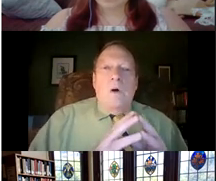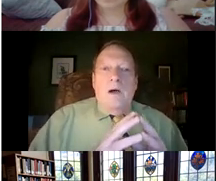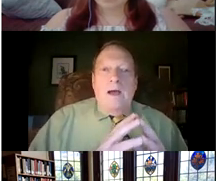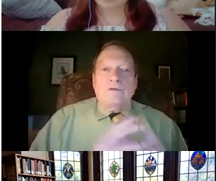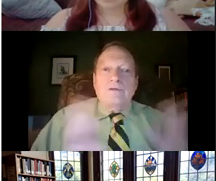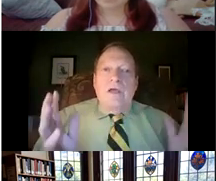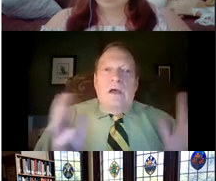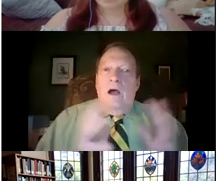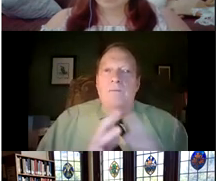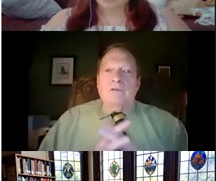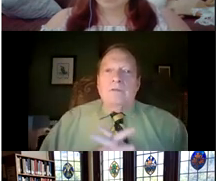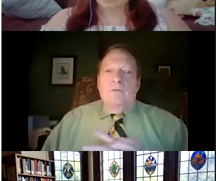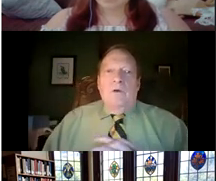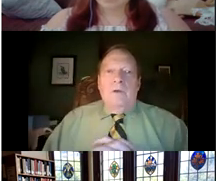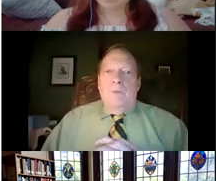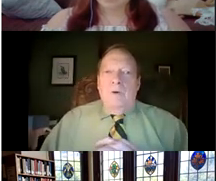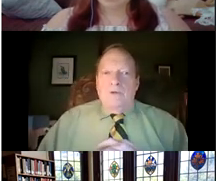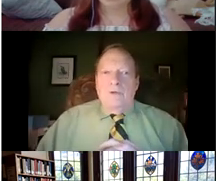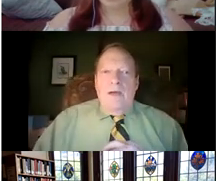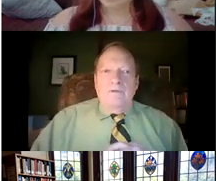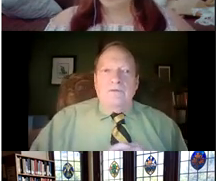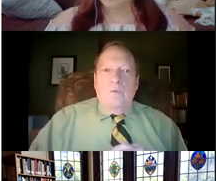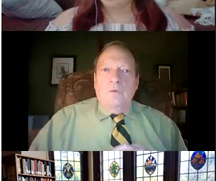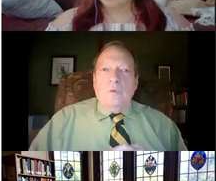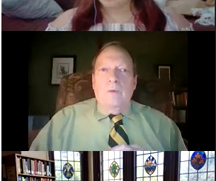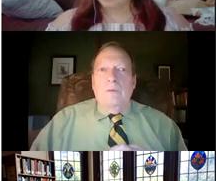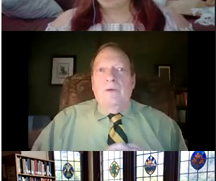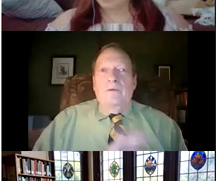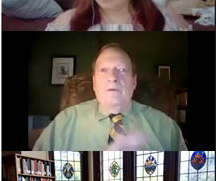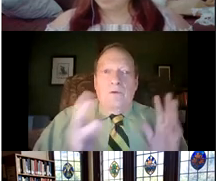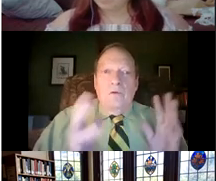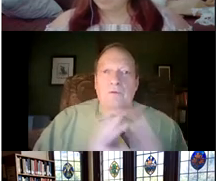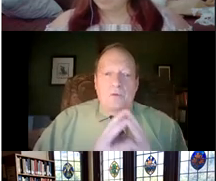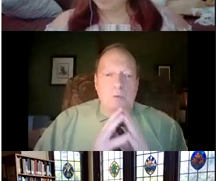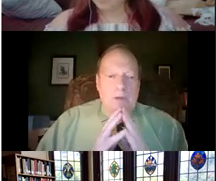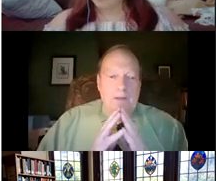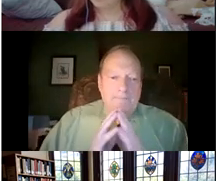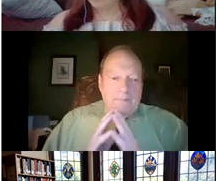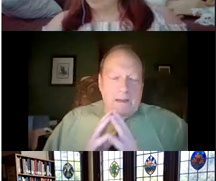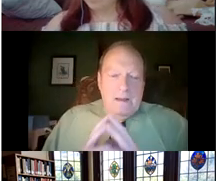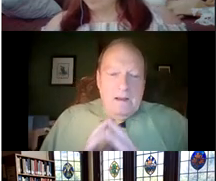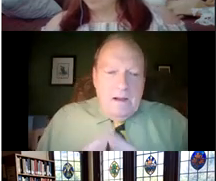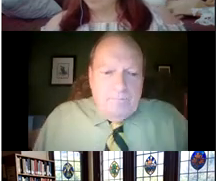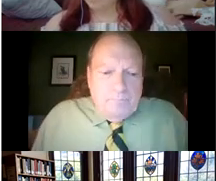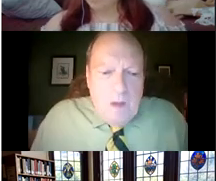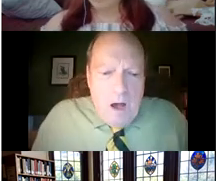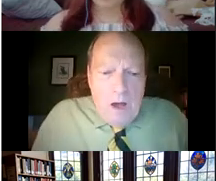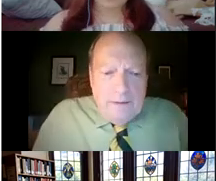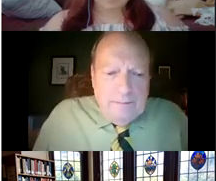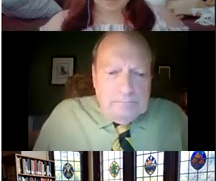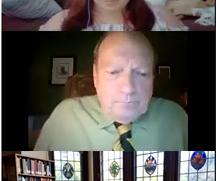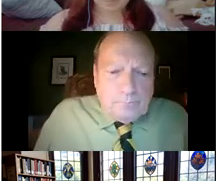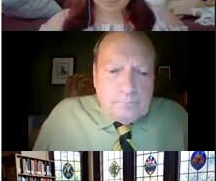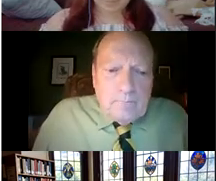relatively small houses, it must have been really imposing to have this 4-story building with a cupola on